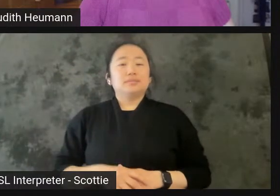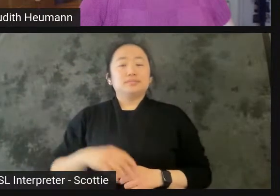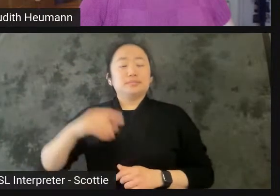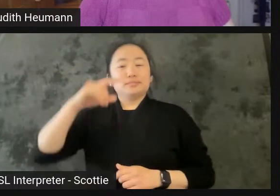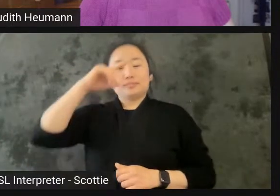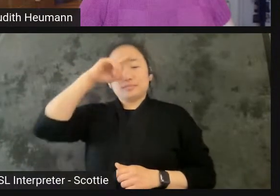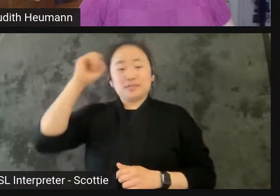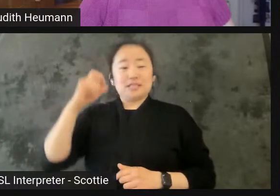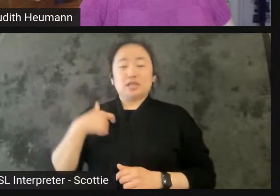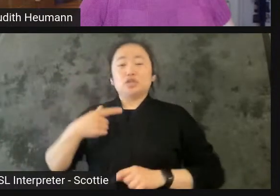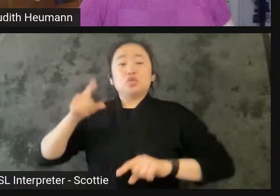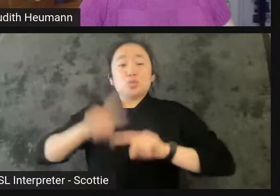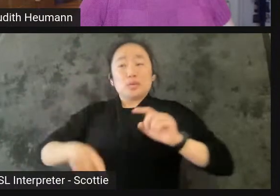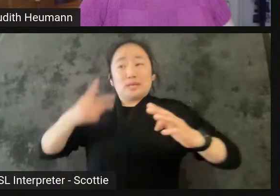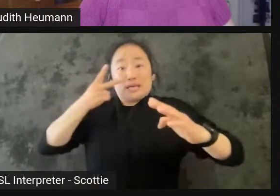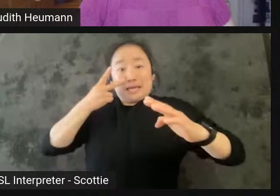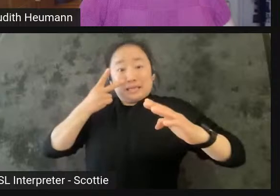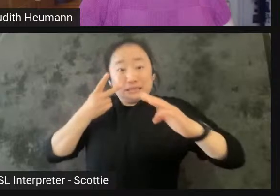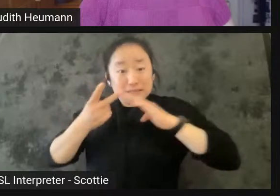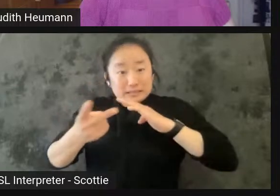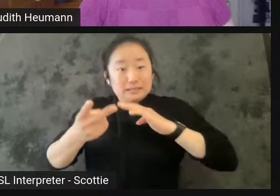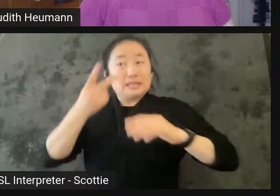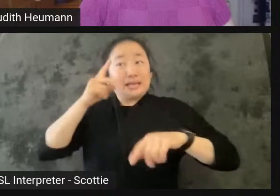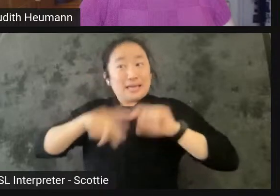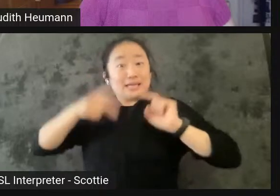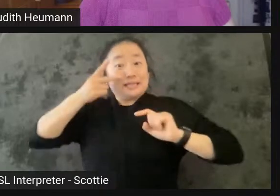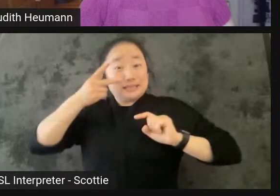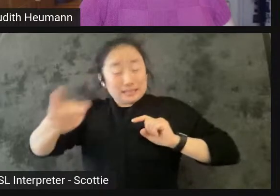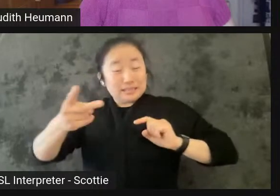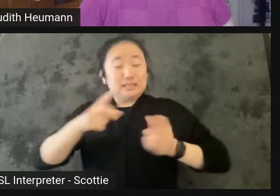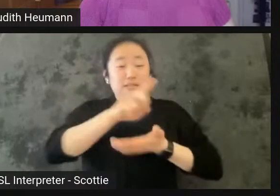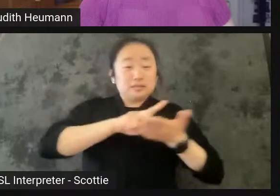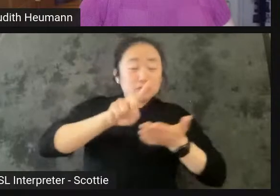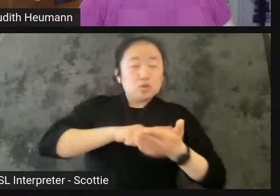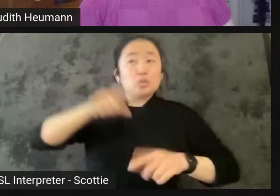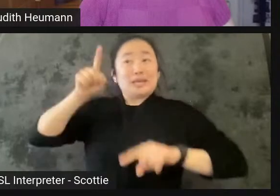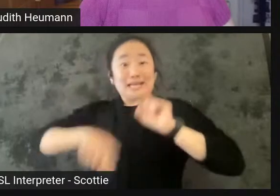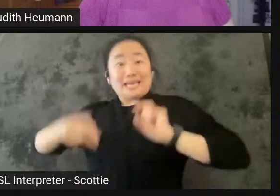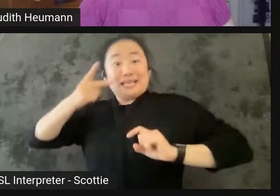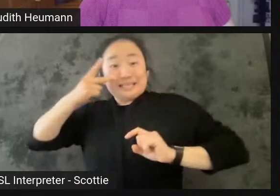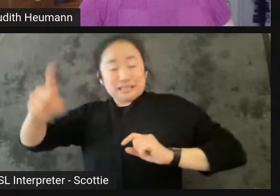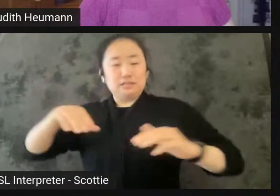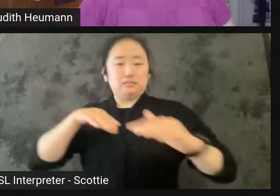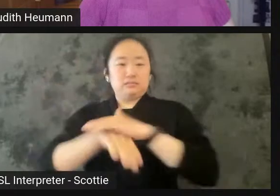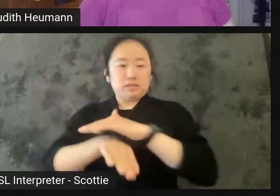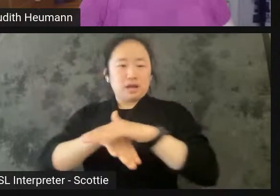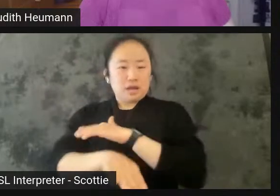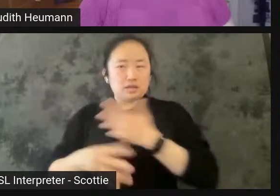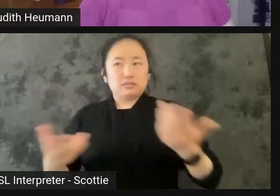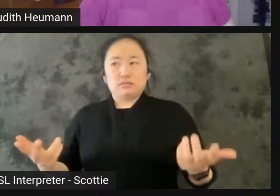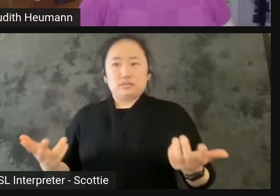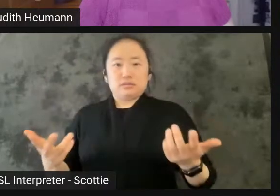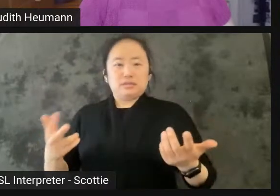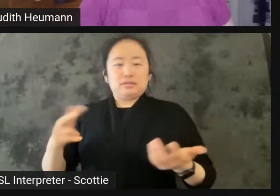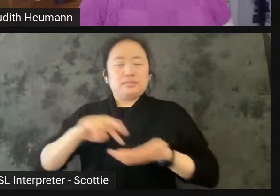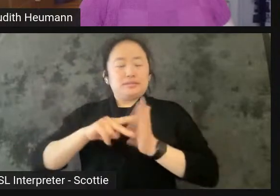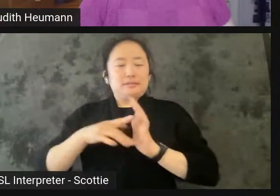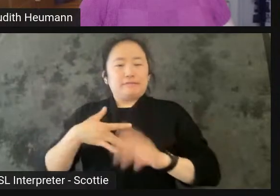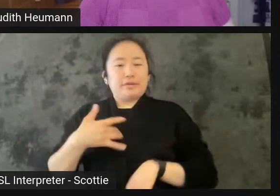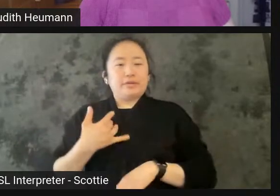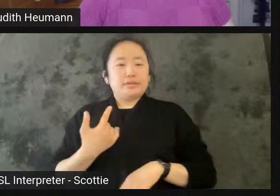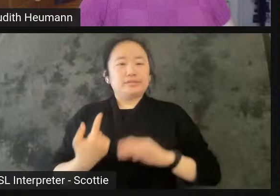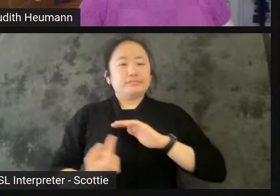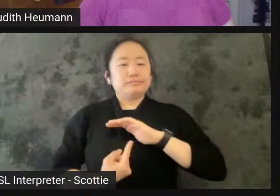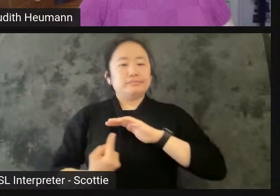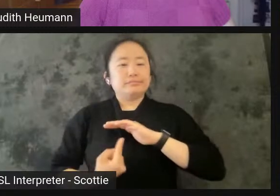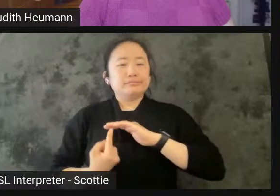lack of access and the invisibility of discrimination, it ends up being very isolating and disorienting, that process